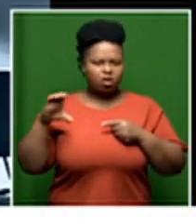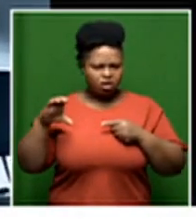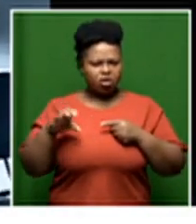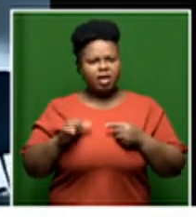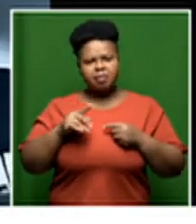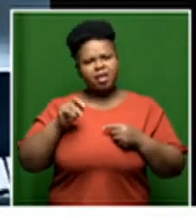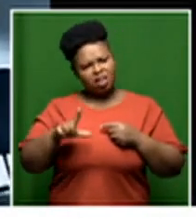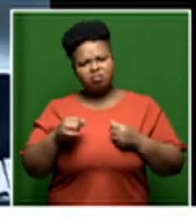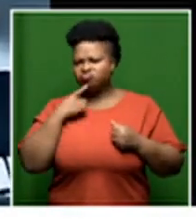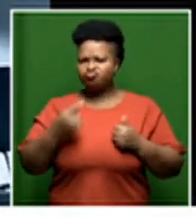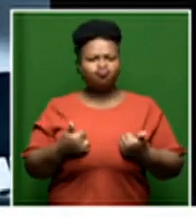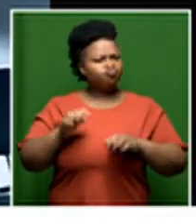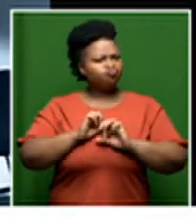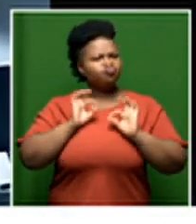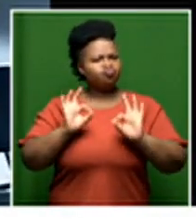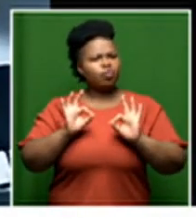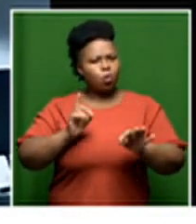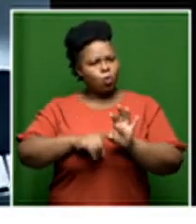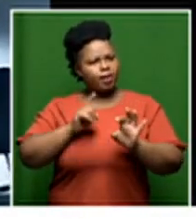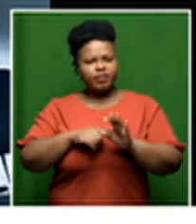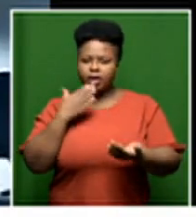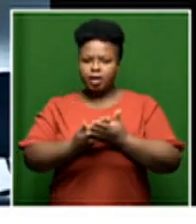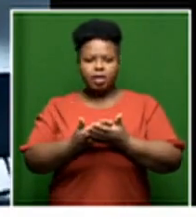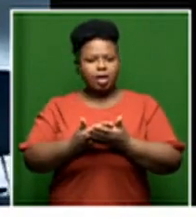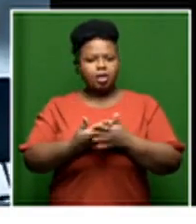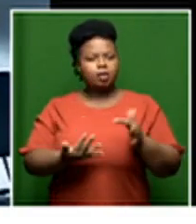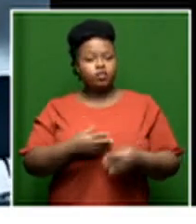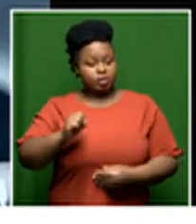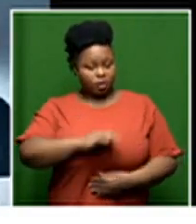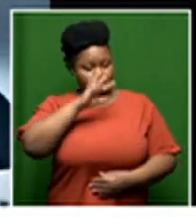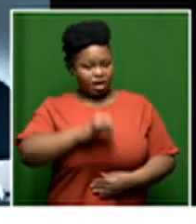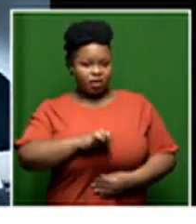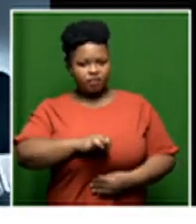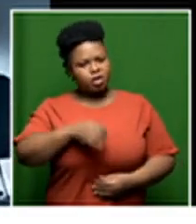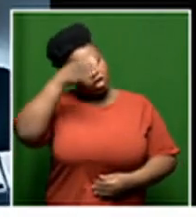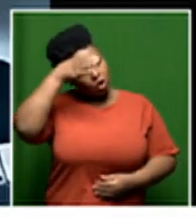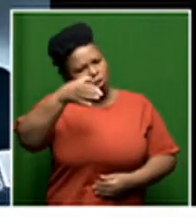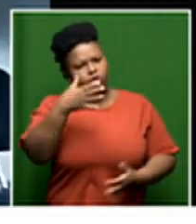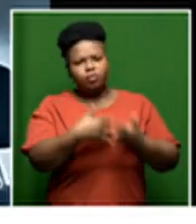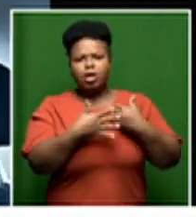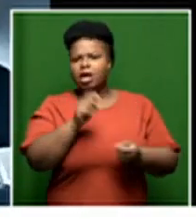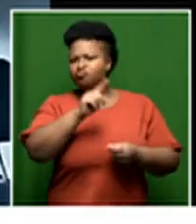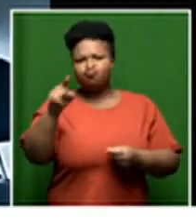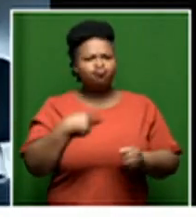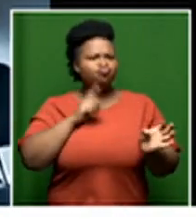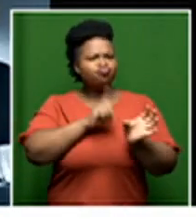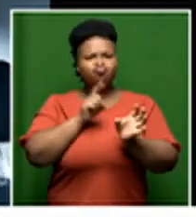person that is cleared to coach, not just in South Africa, but, you know, I suppose anywhere where he wants to